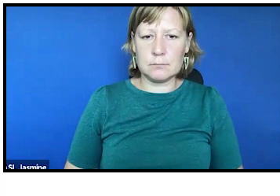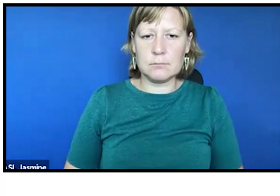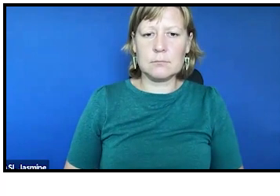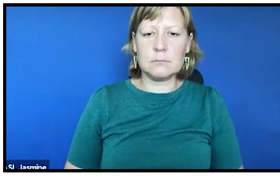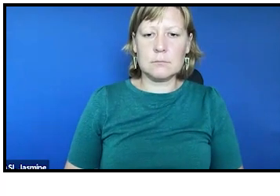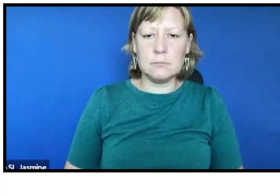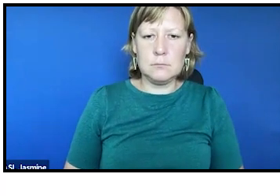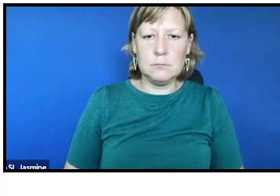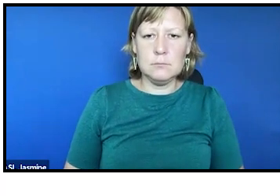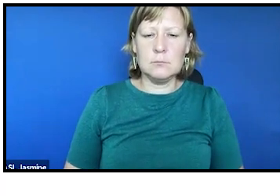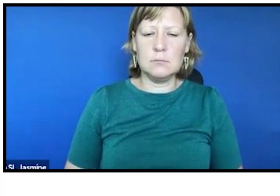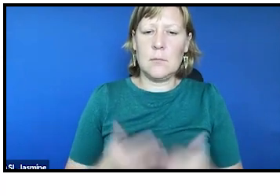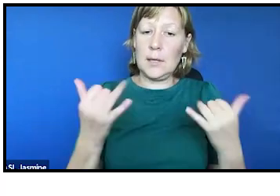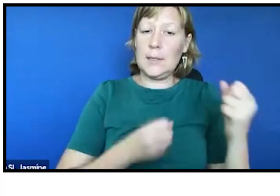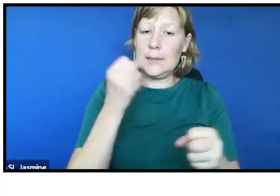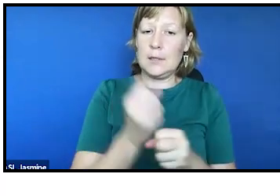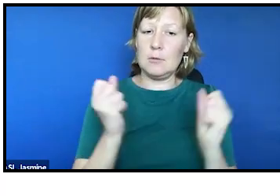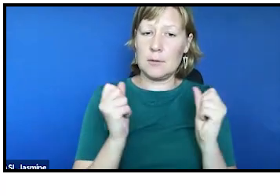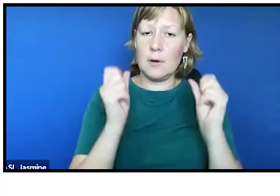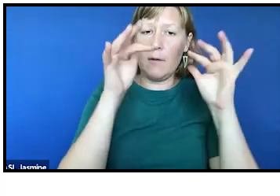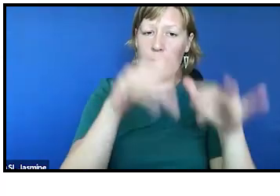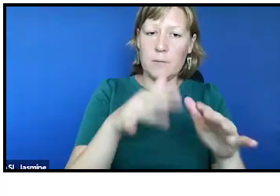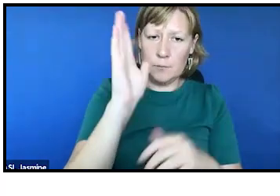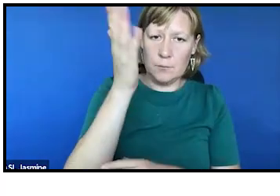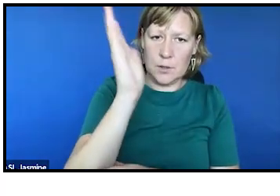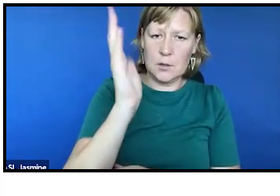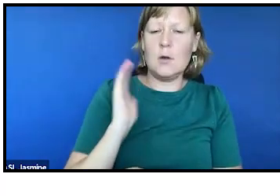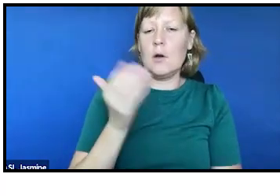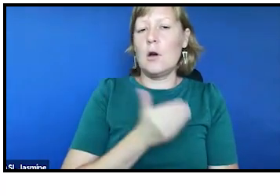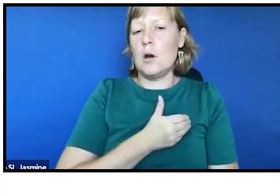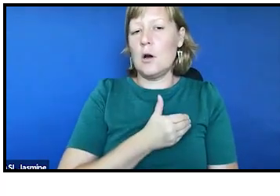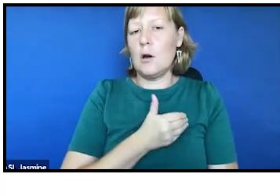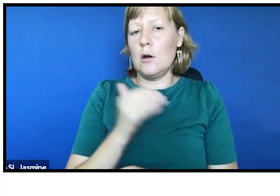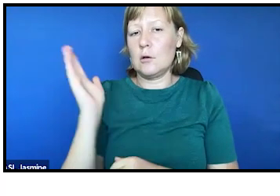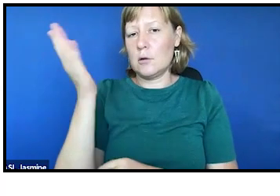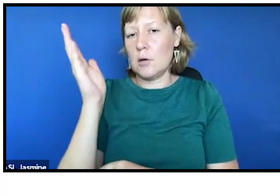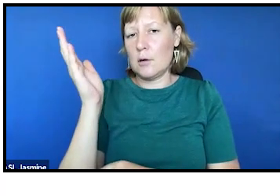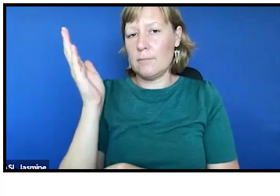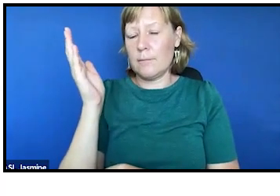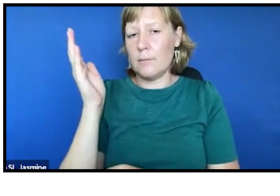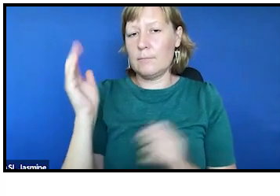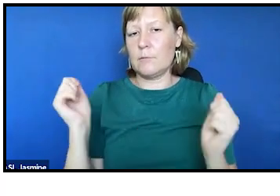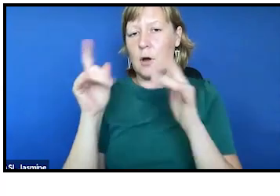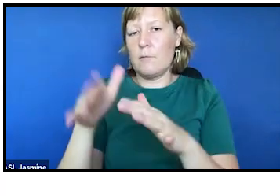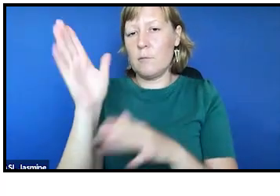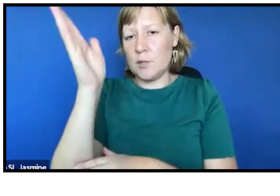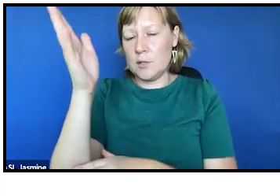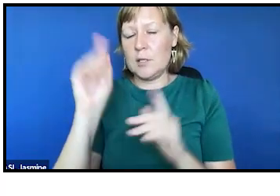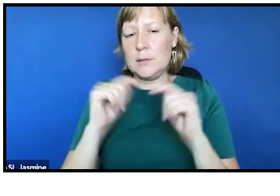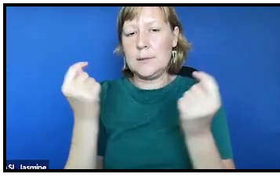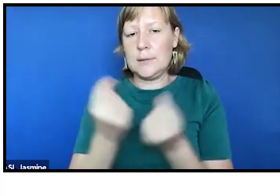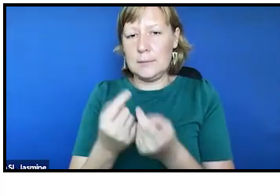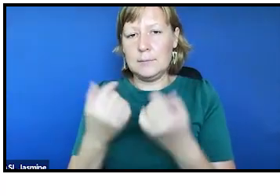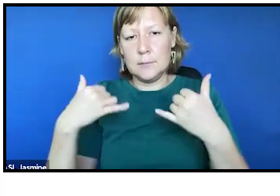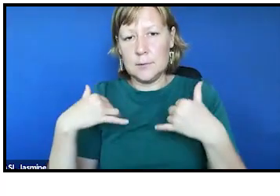Now, about this year's conference presentations, our conference planning team is still in the process of accepting and reviewing